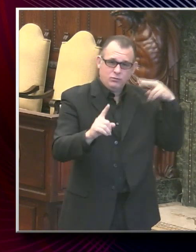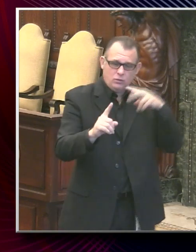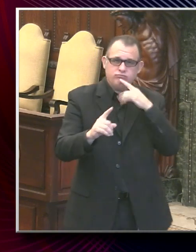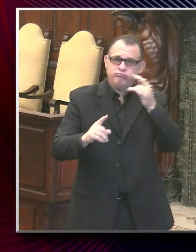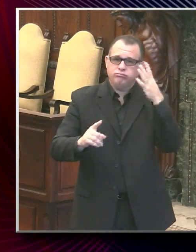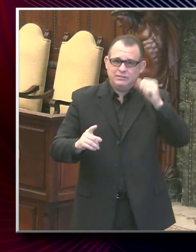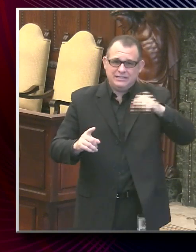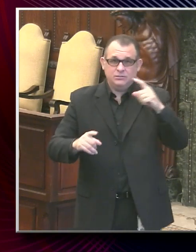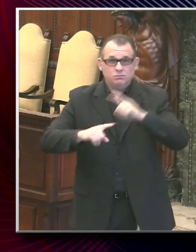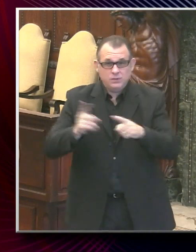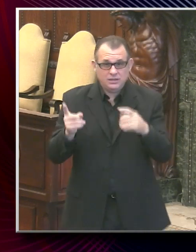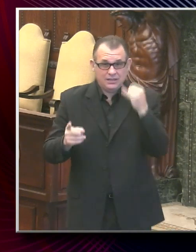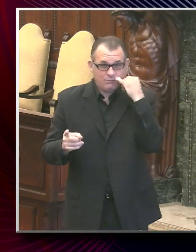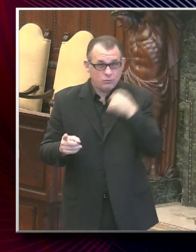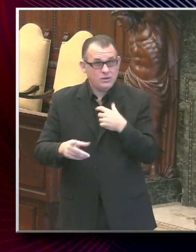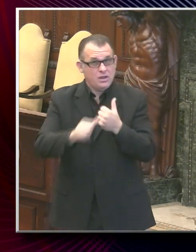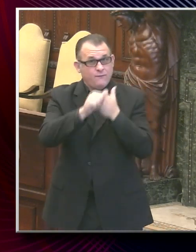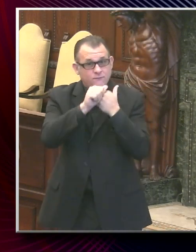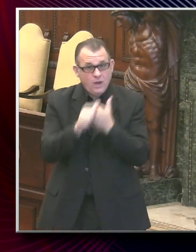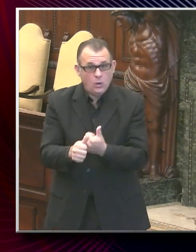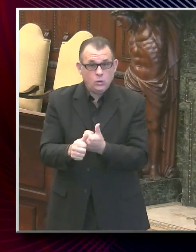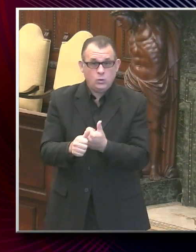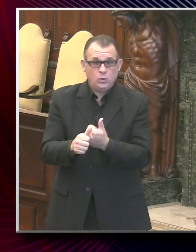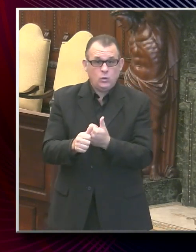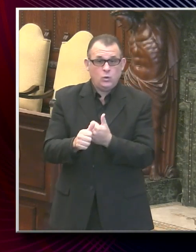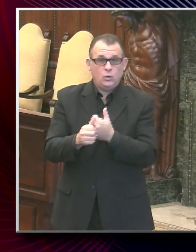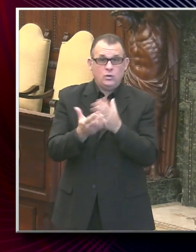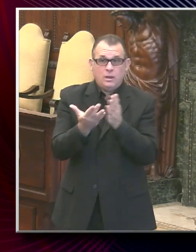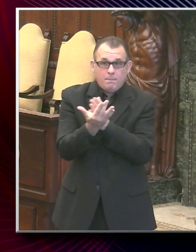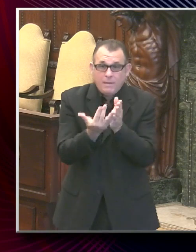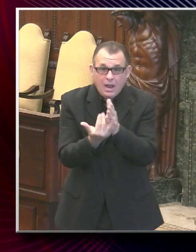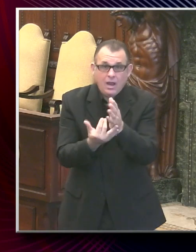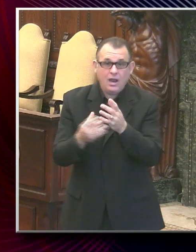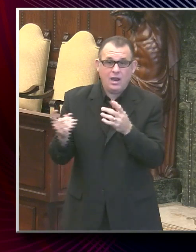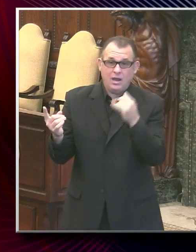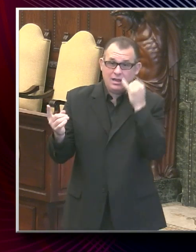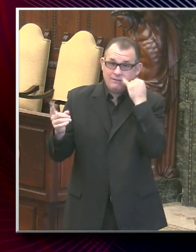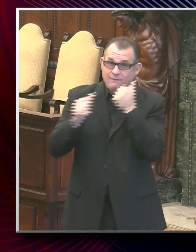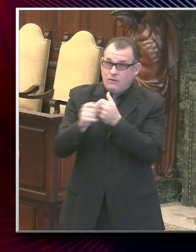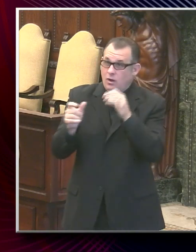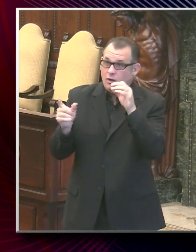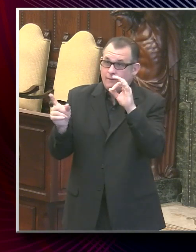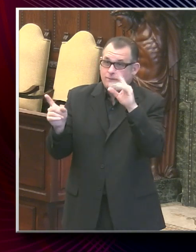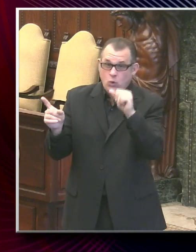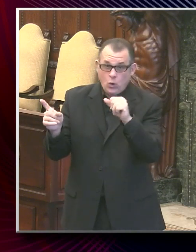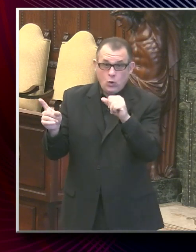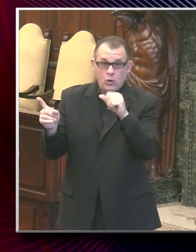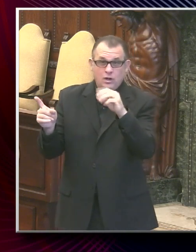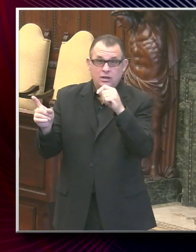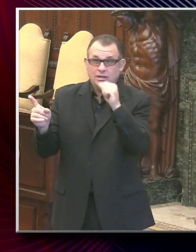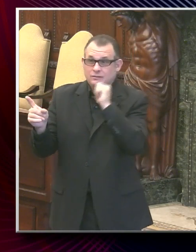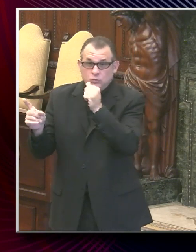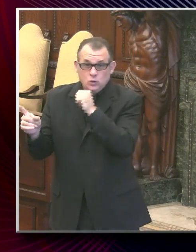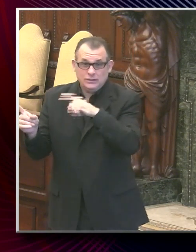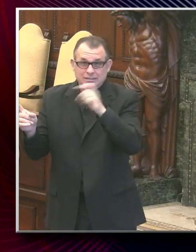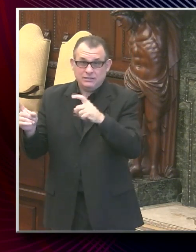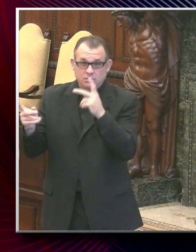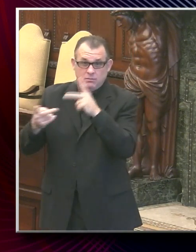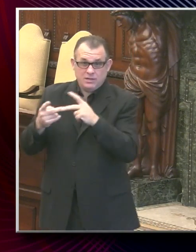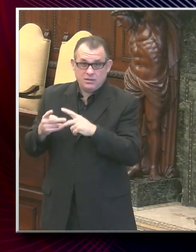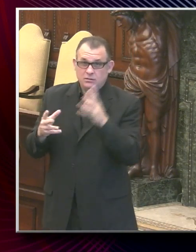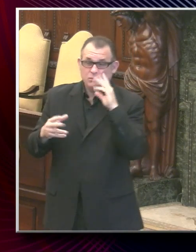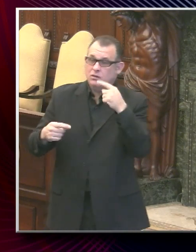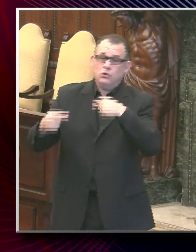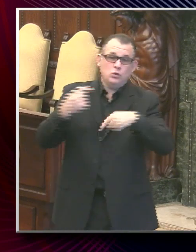but if we follow the path of Florida, Texas, Arizona, and other places, we'll be going back. We'll be